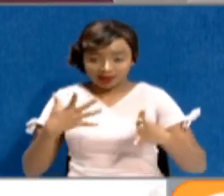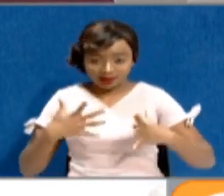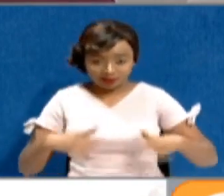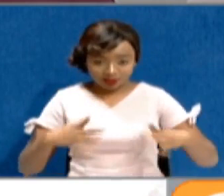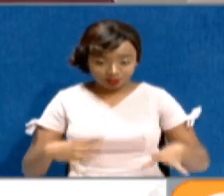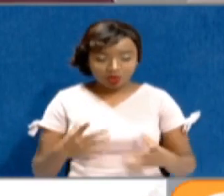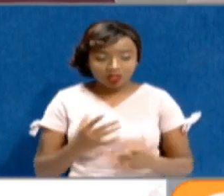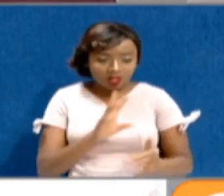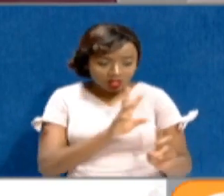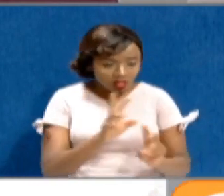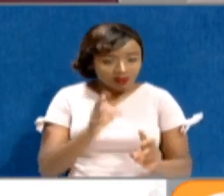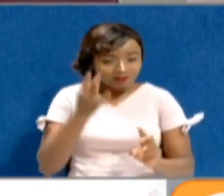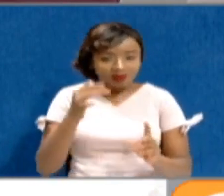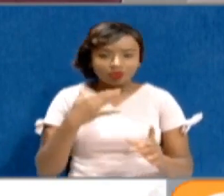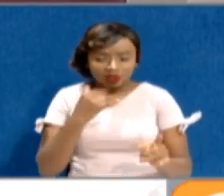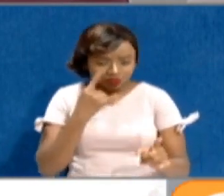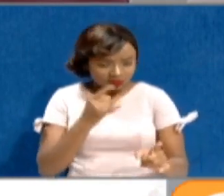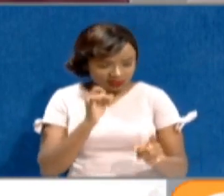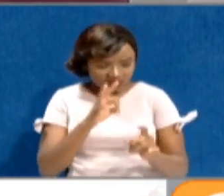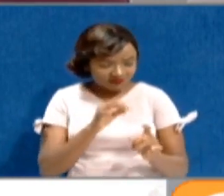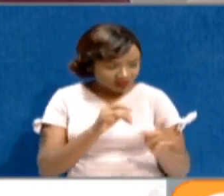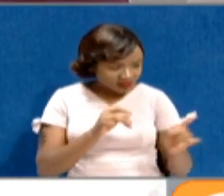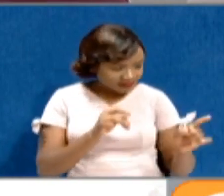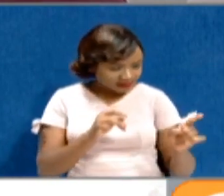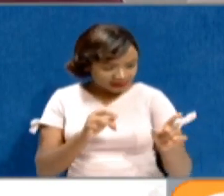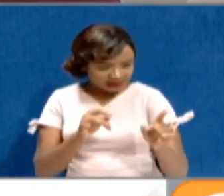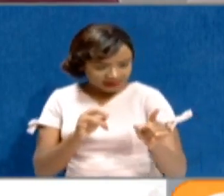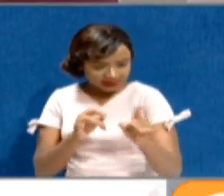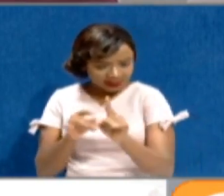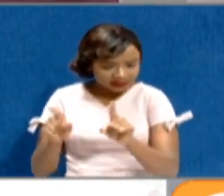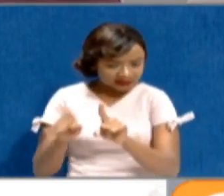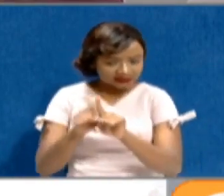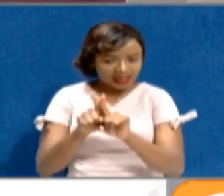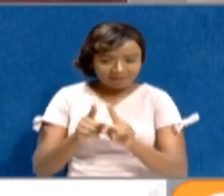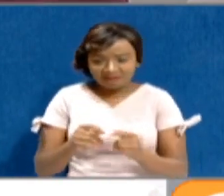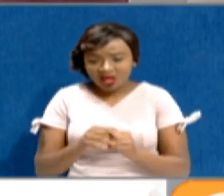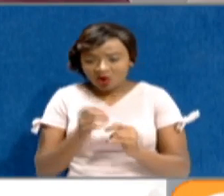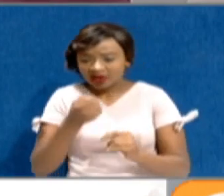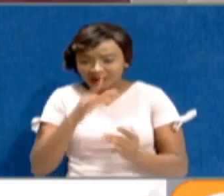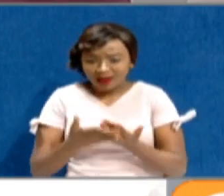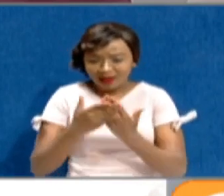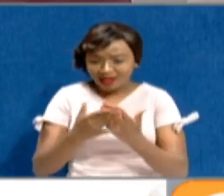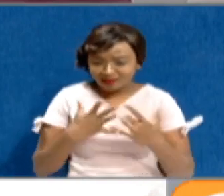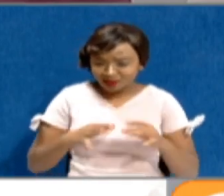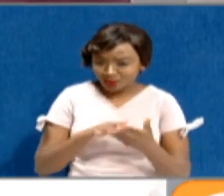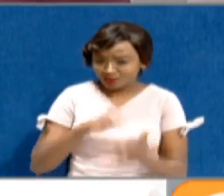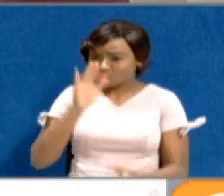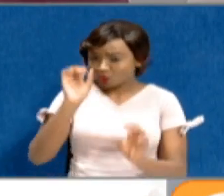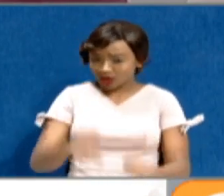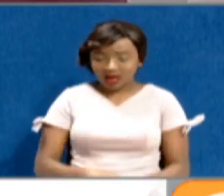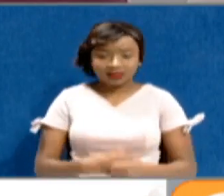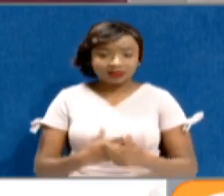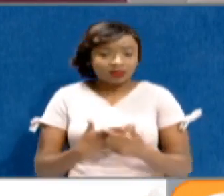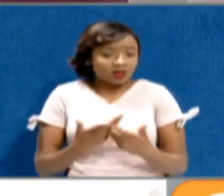study. It is much larger. You are trying to see if there's an immune response in a bigger population. There's also something else you are looking